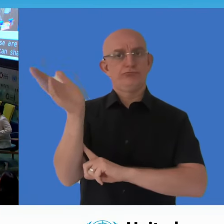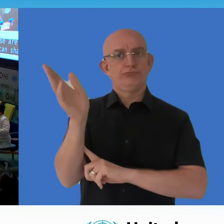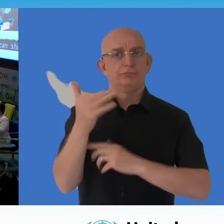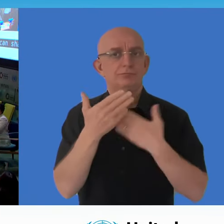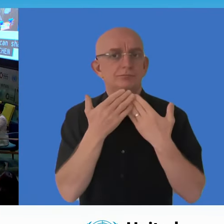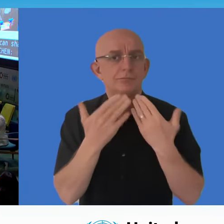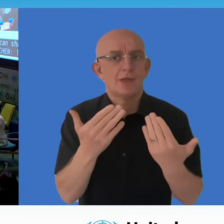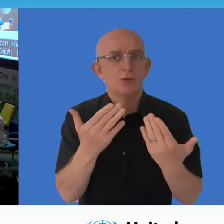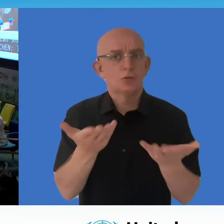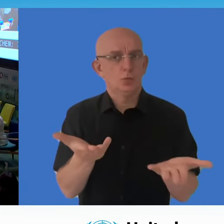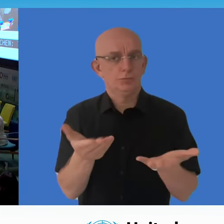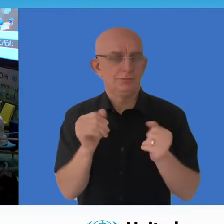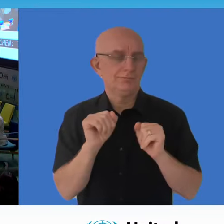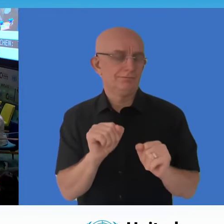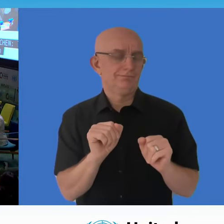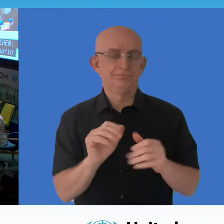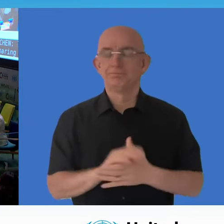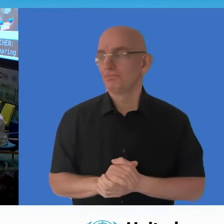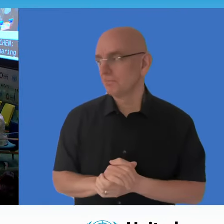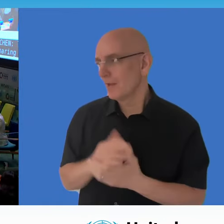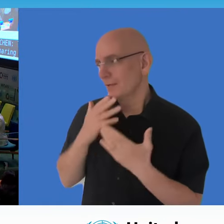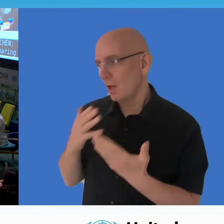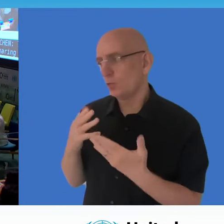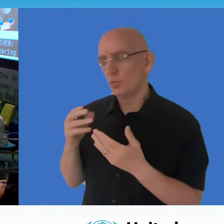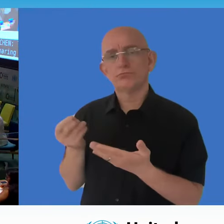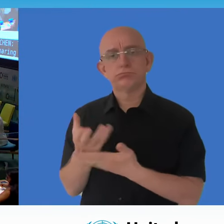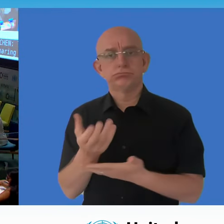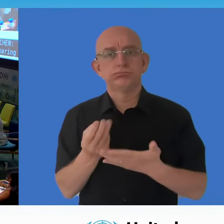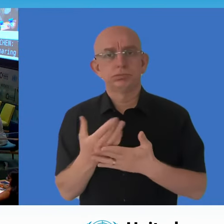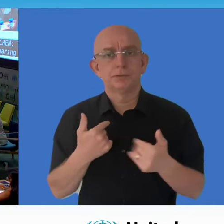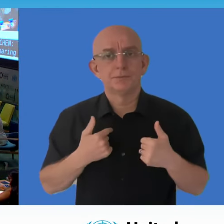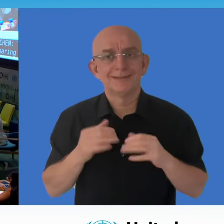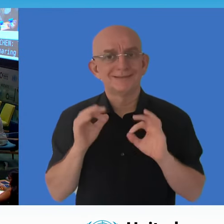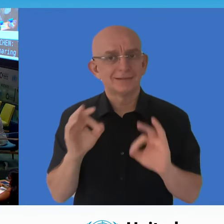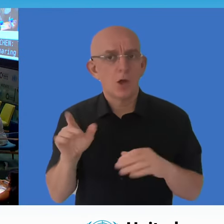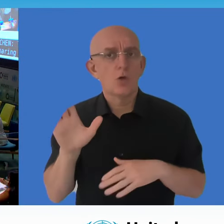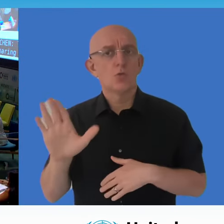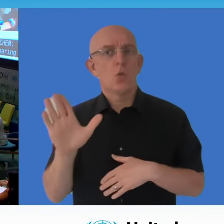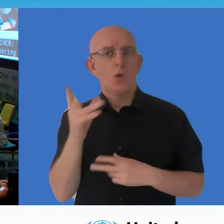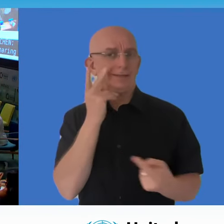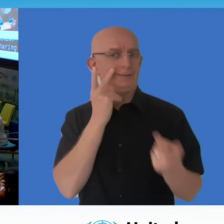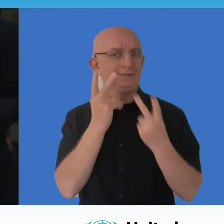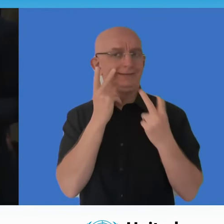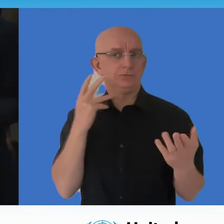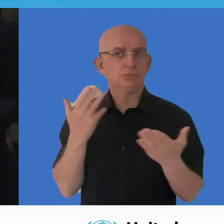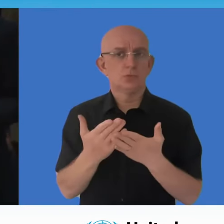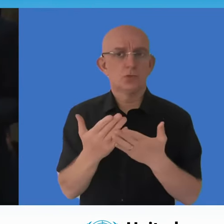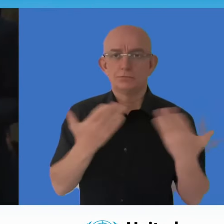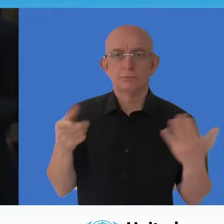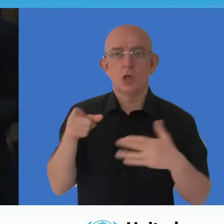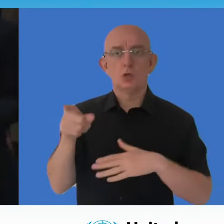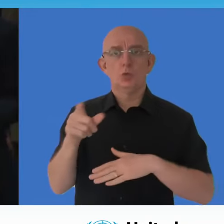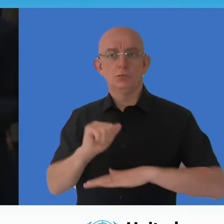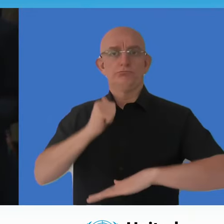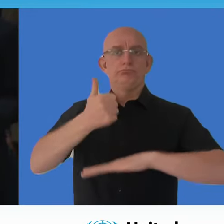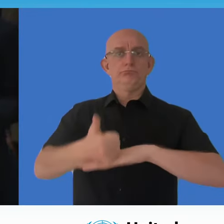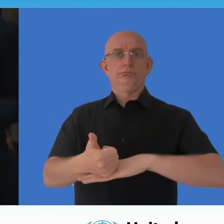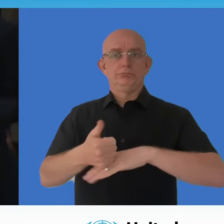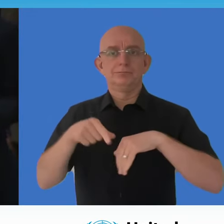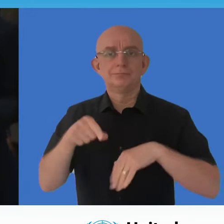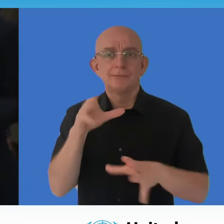So Apopakar, drawing from your experiences as the founder of the language learning app, AILEM, could